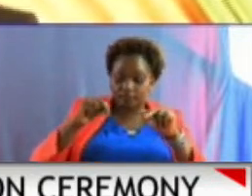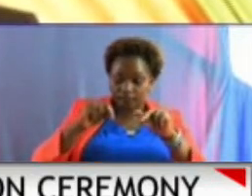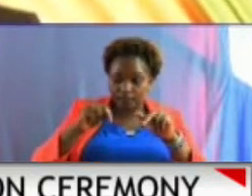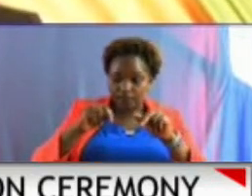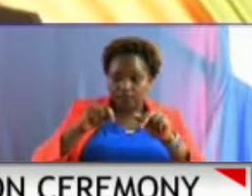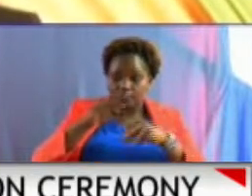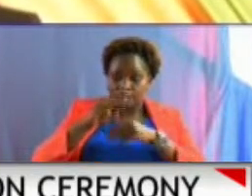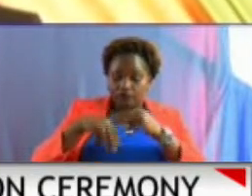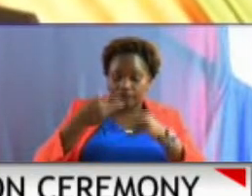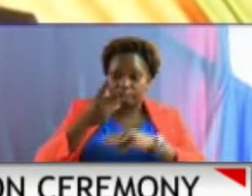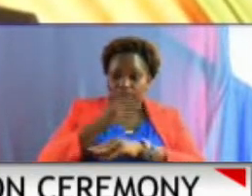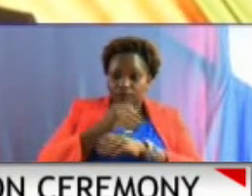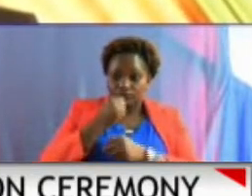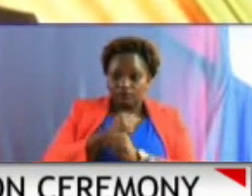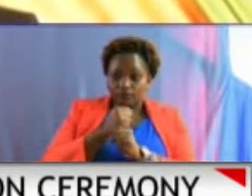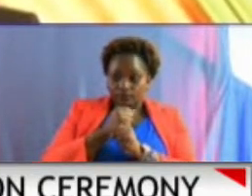work.